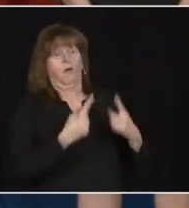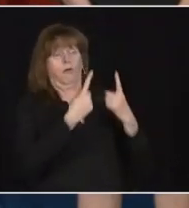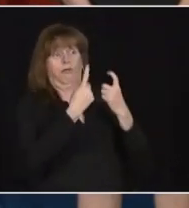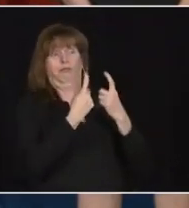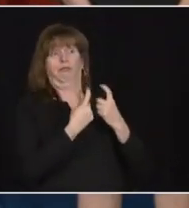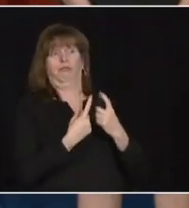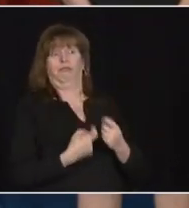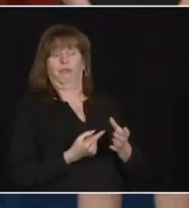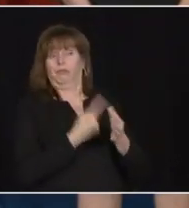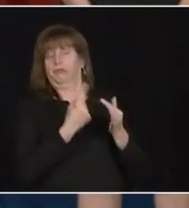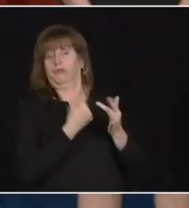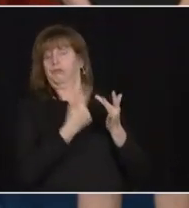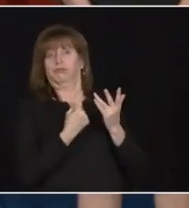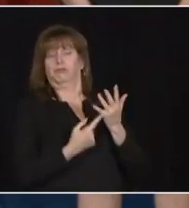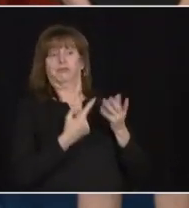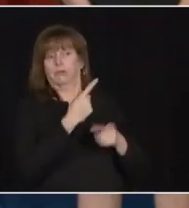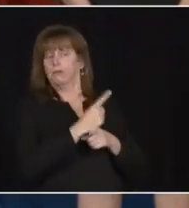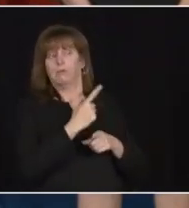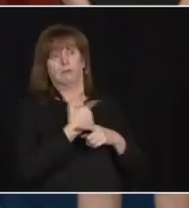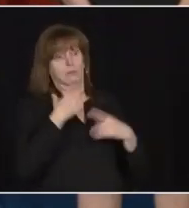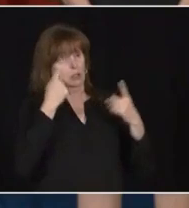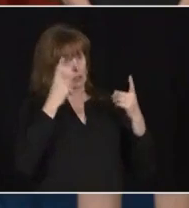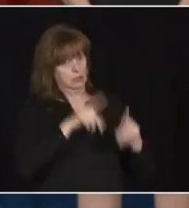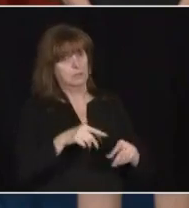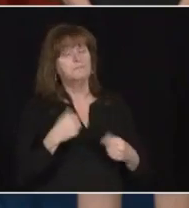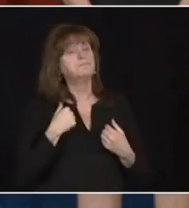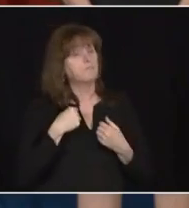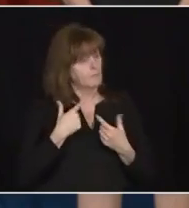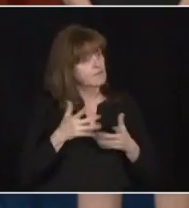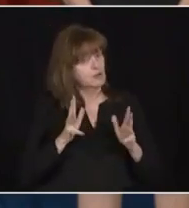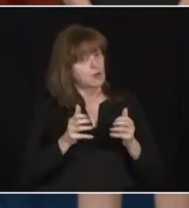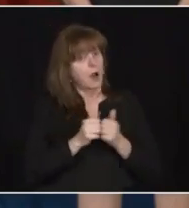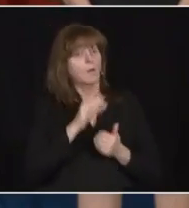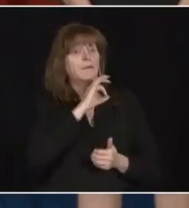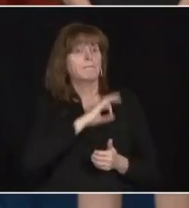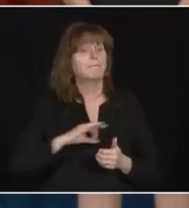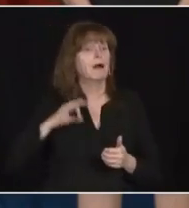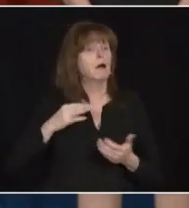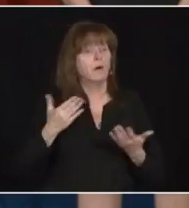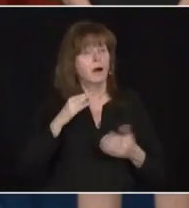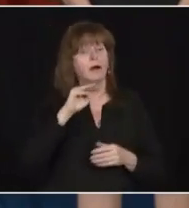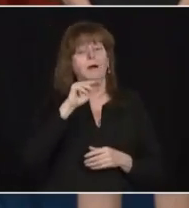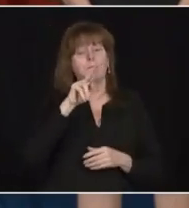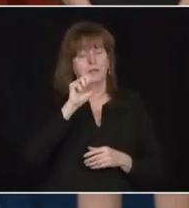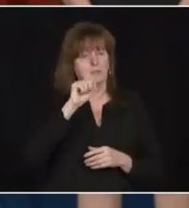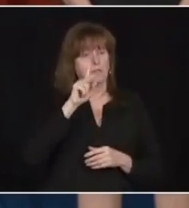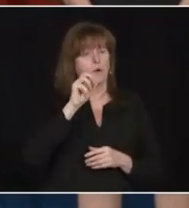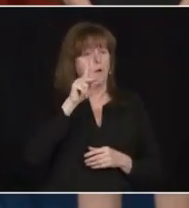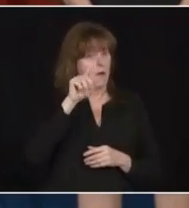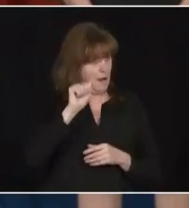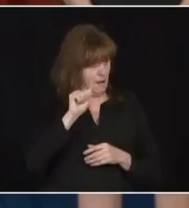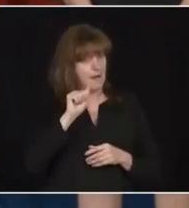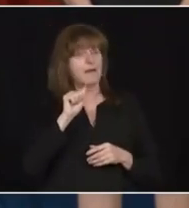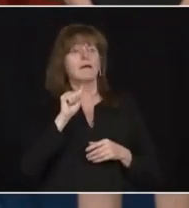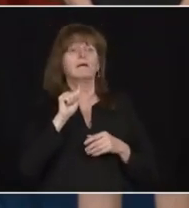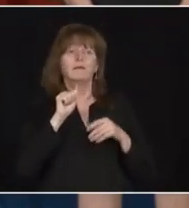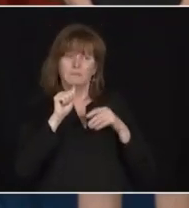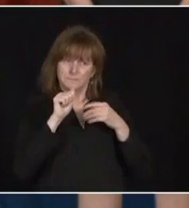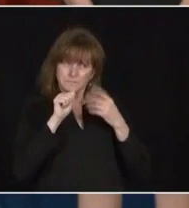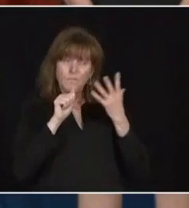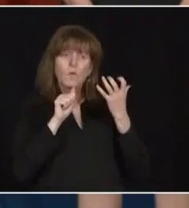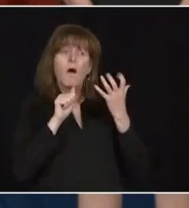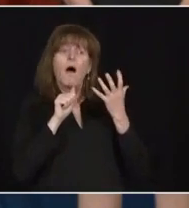a conversation with one of the mayors in Muskoka. I've asked to get on a conference call with all the mayors in cottage